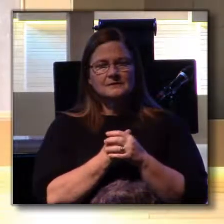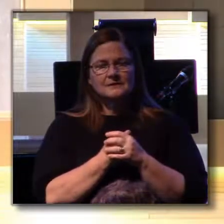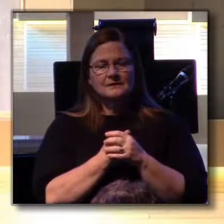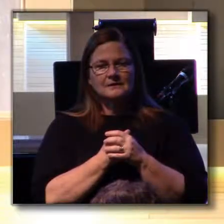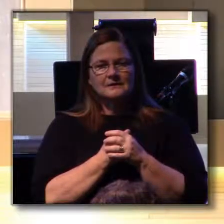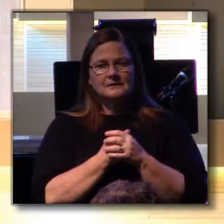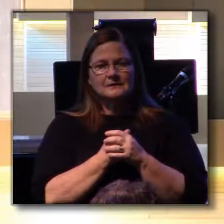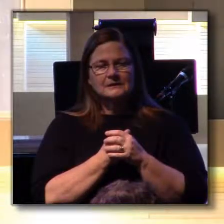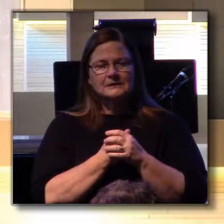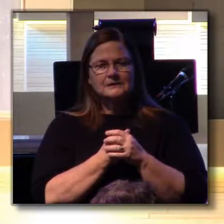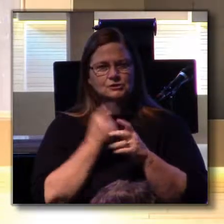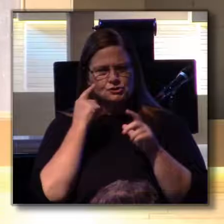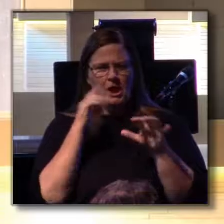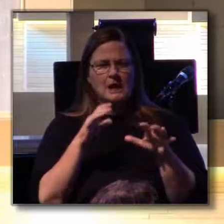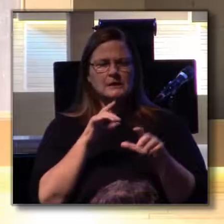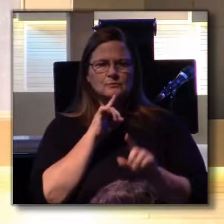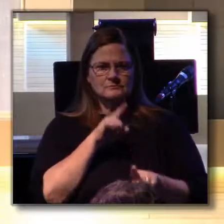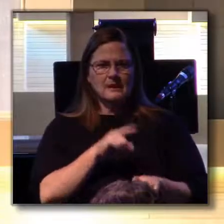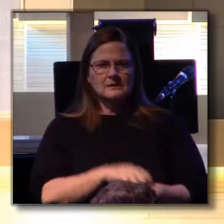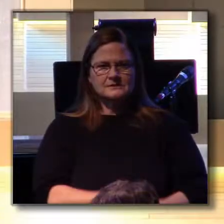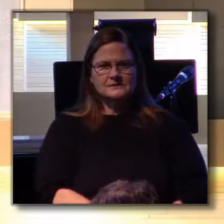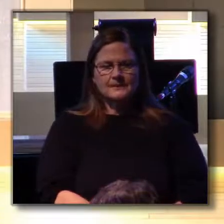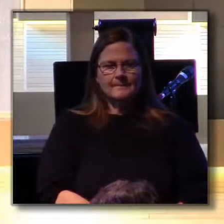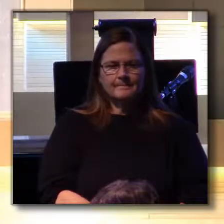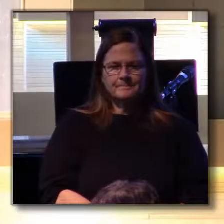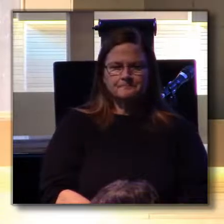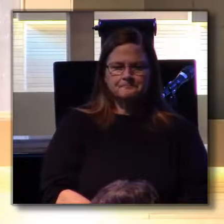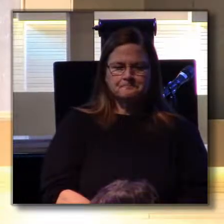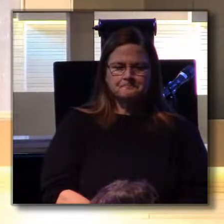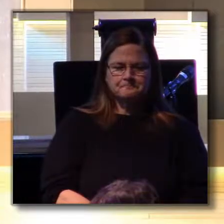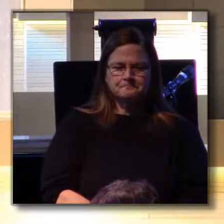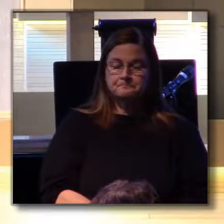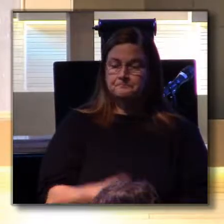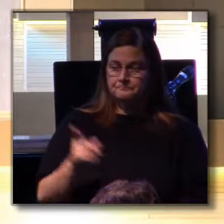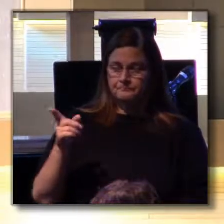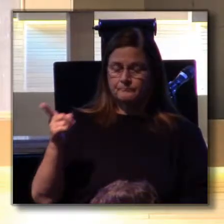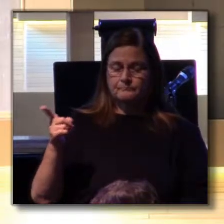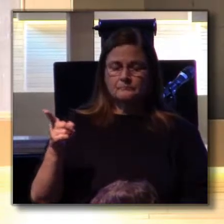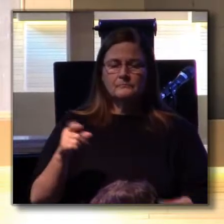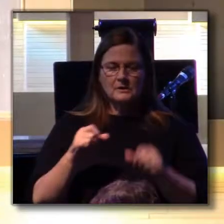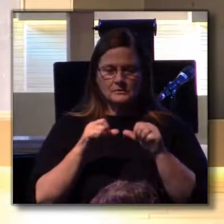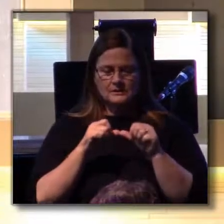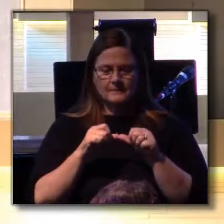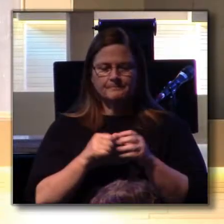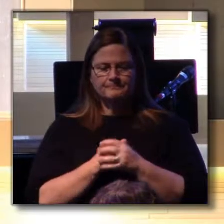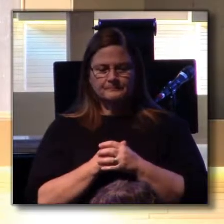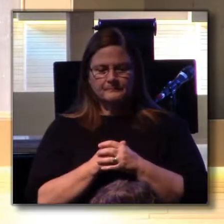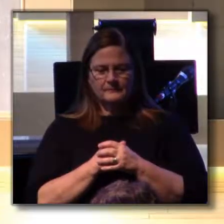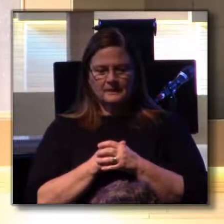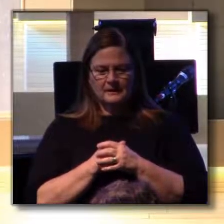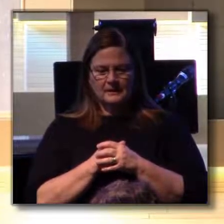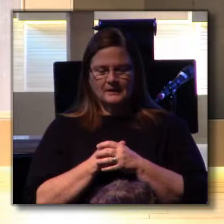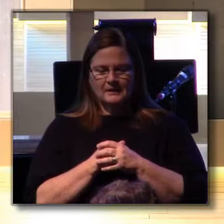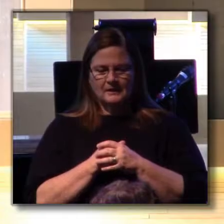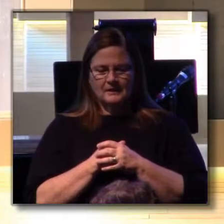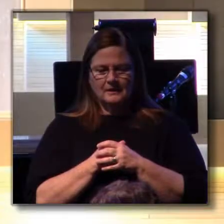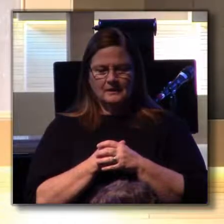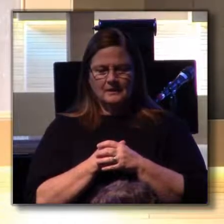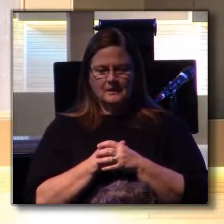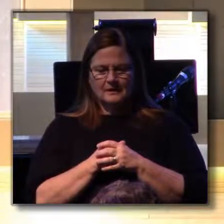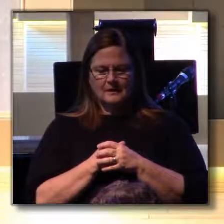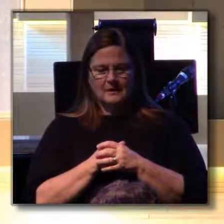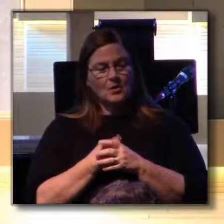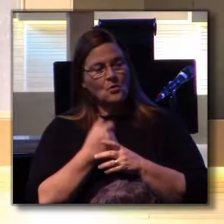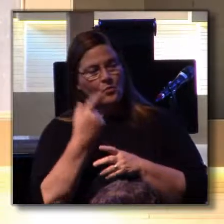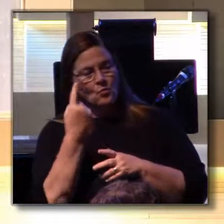alarming response. Because he goes on and he says, "Looking at him, Yeshua loved him and said to him, 'One thing